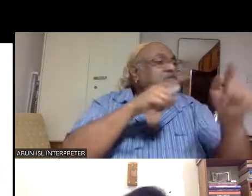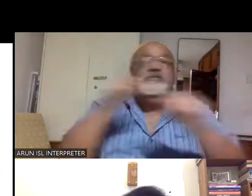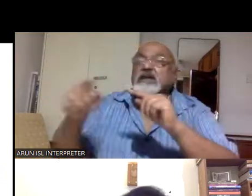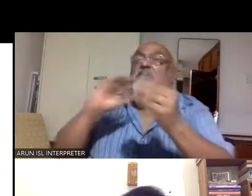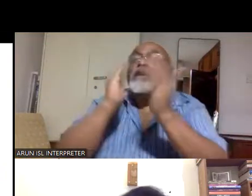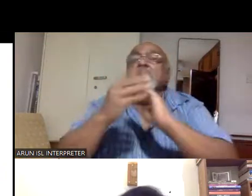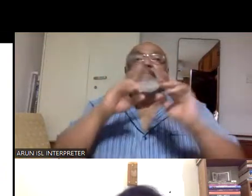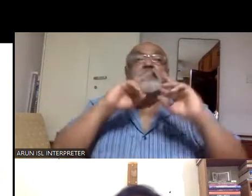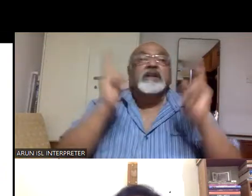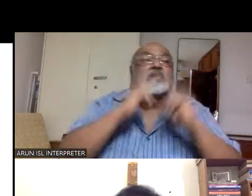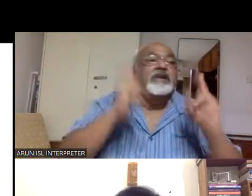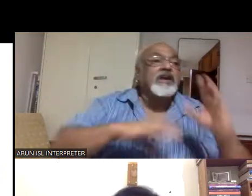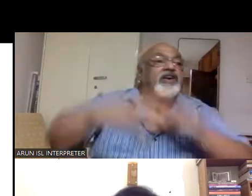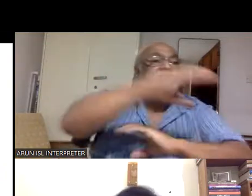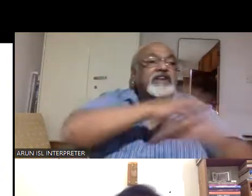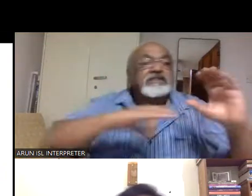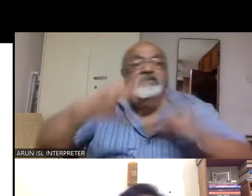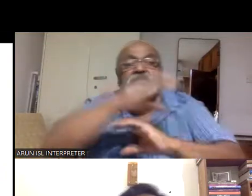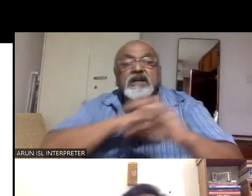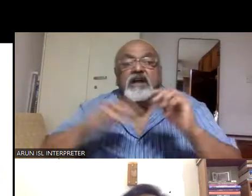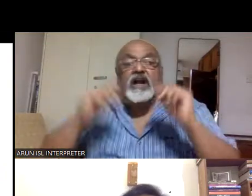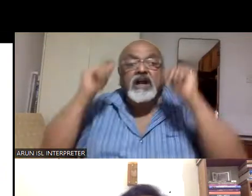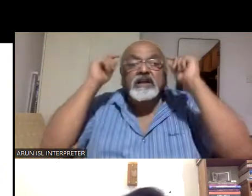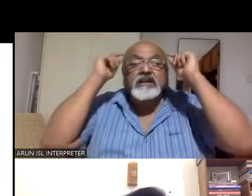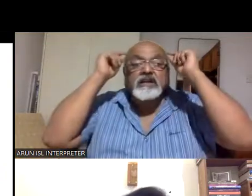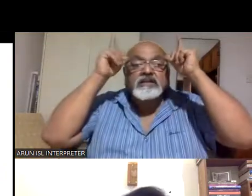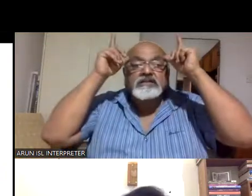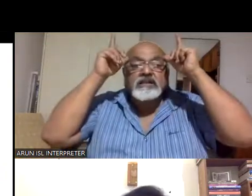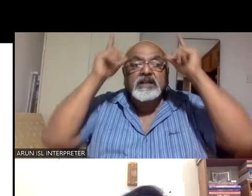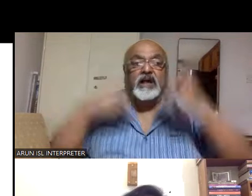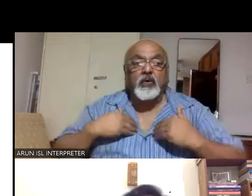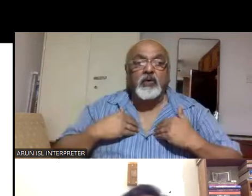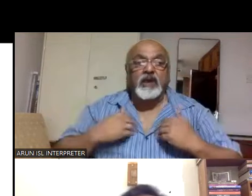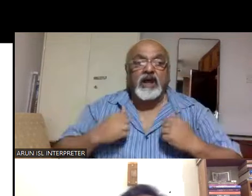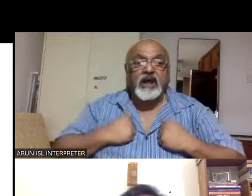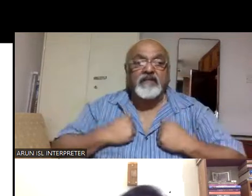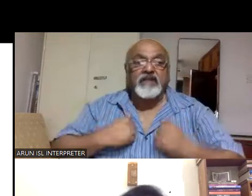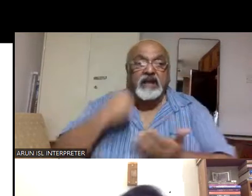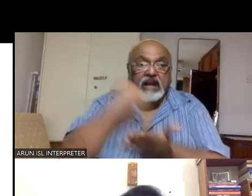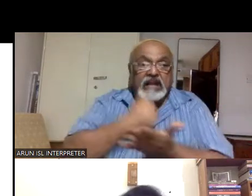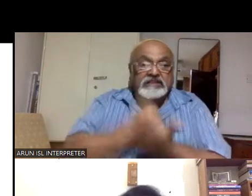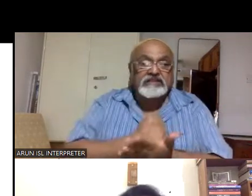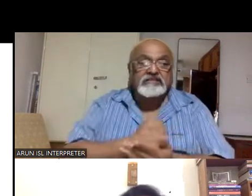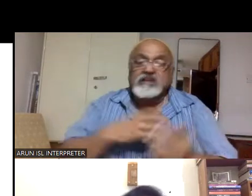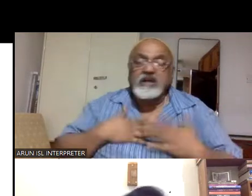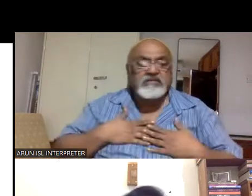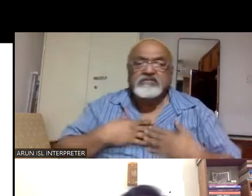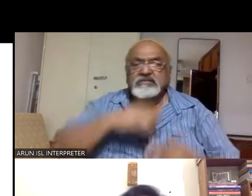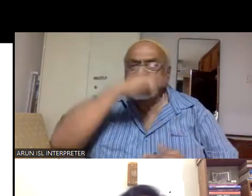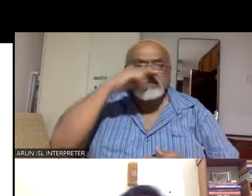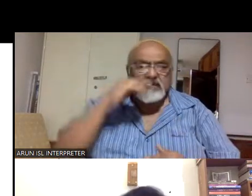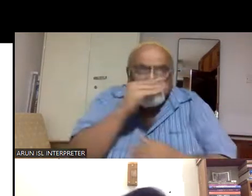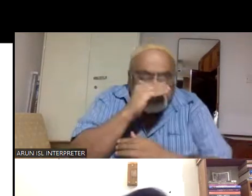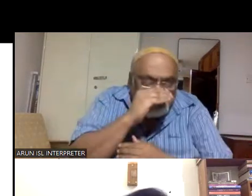and conferences, I became aware that I have rights. I have nothing to feel ashamed of.